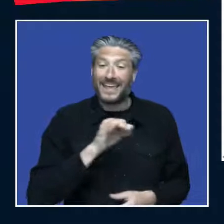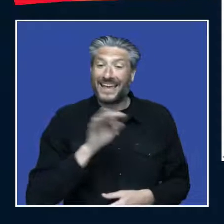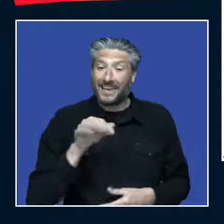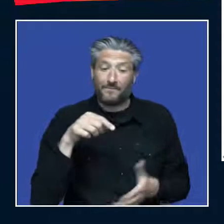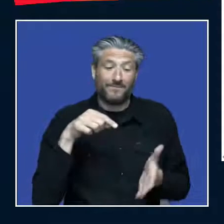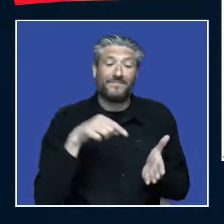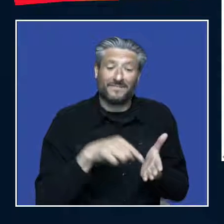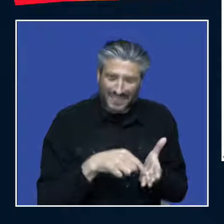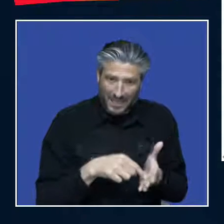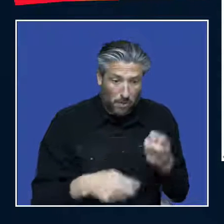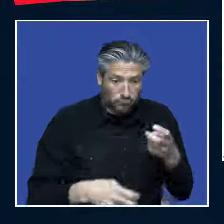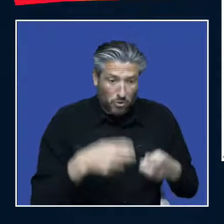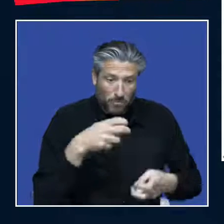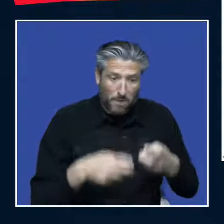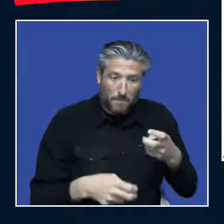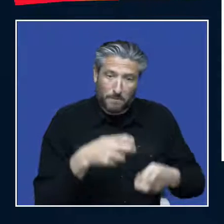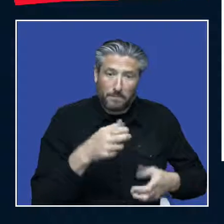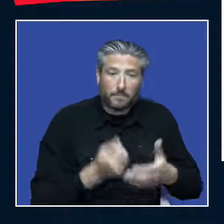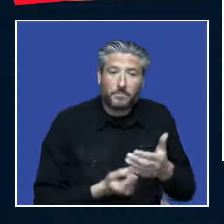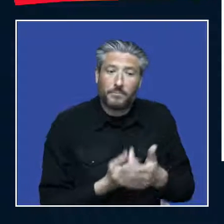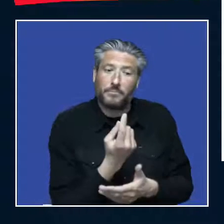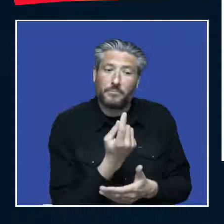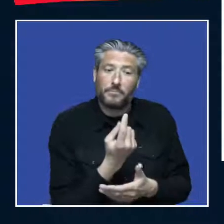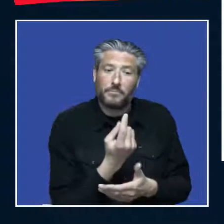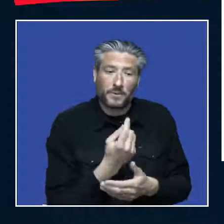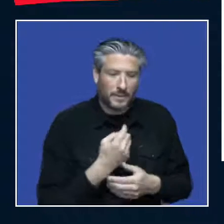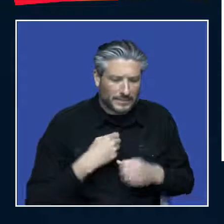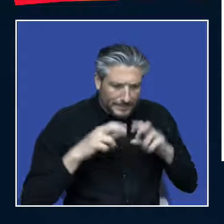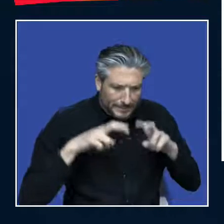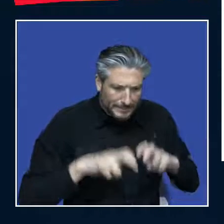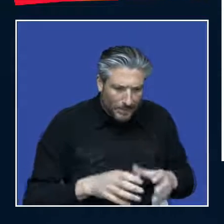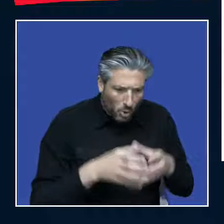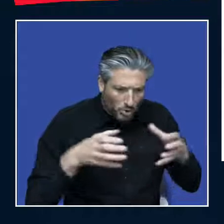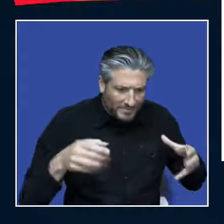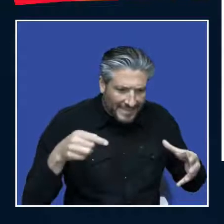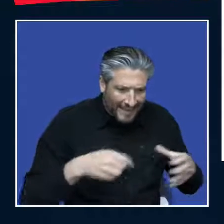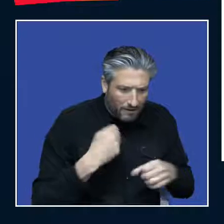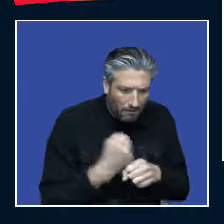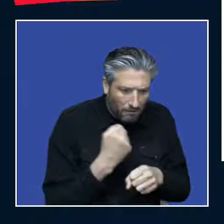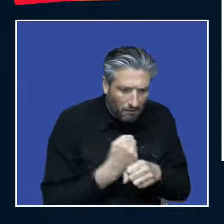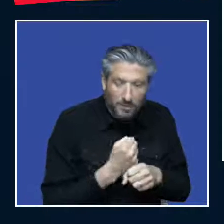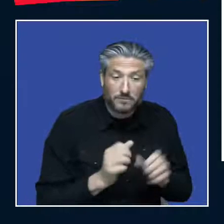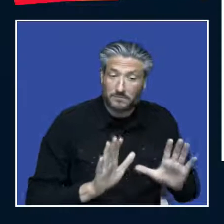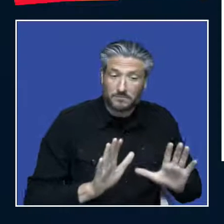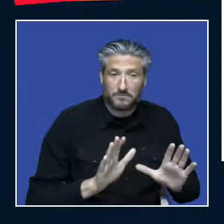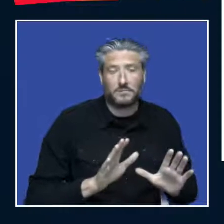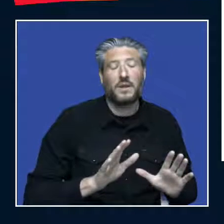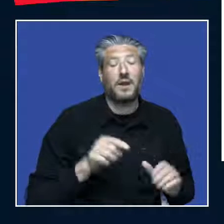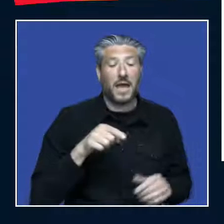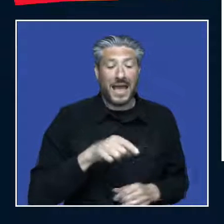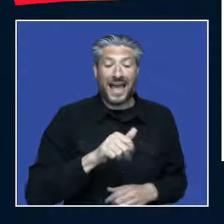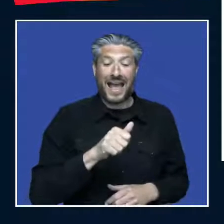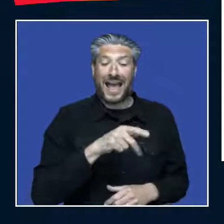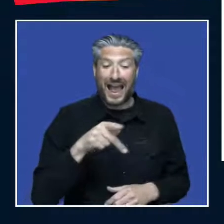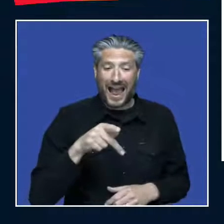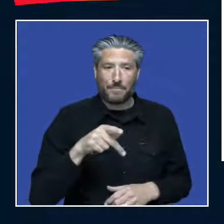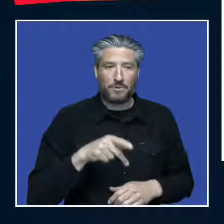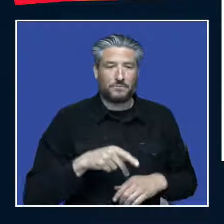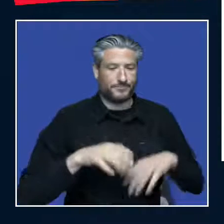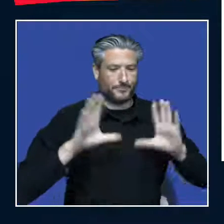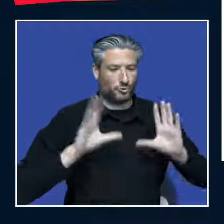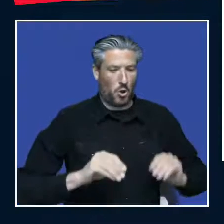usually don't go into the container and fix it. Usually what's happening is that the application will stop, the container will be thrown away, and you